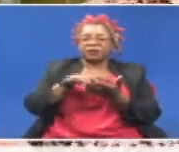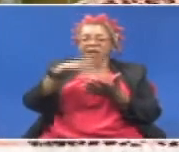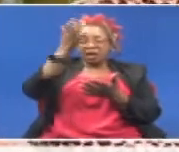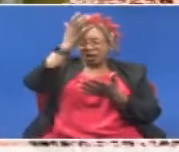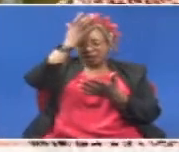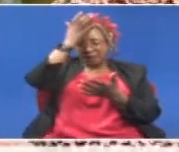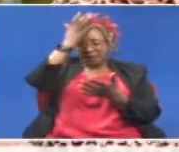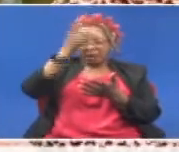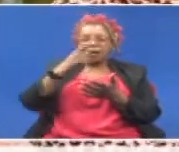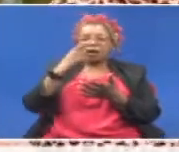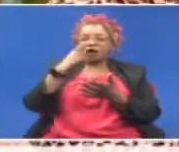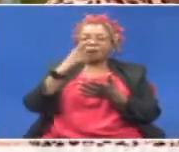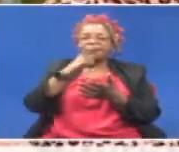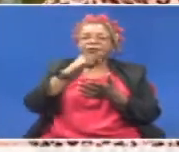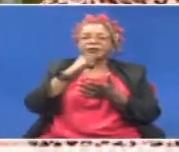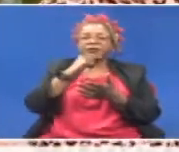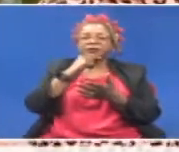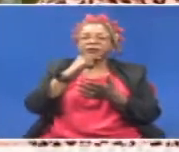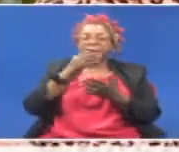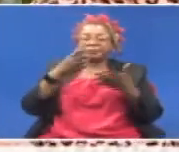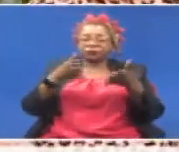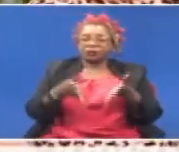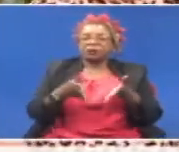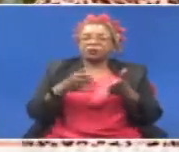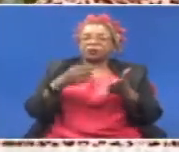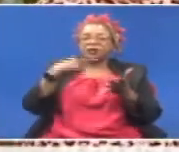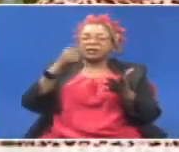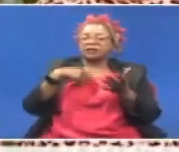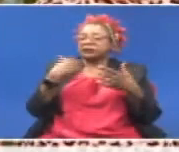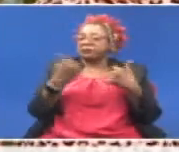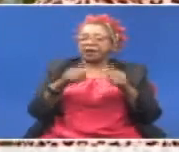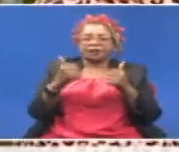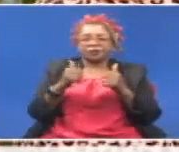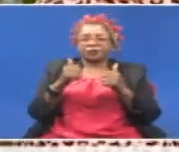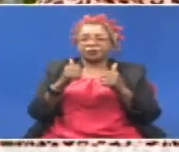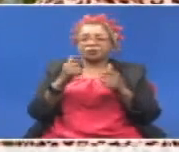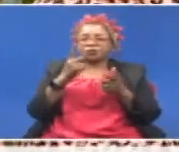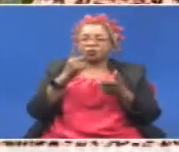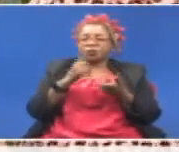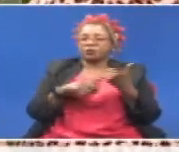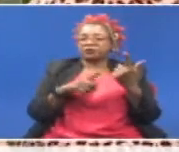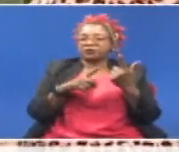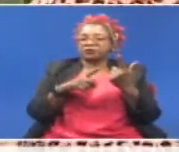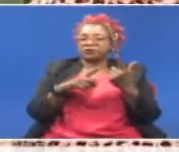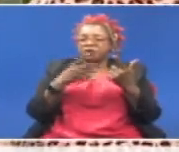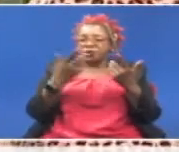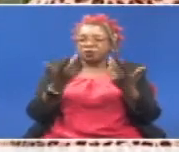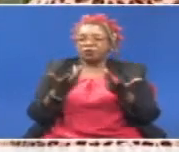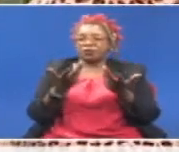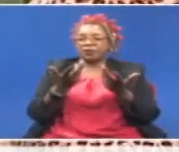Homeboys. Hivi leo hajatuambia ni nini ama ni